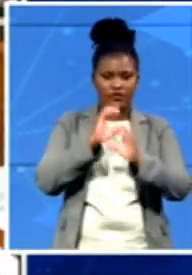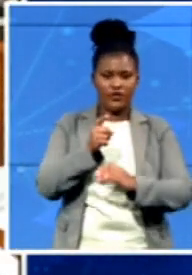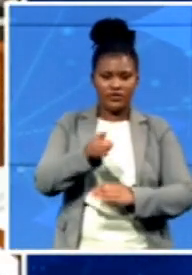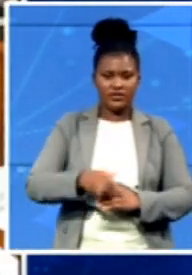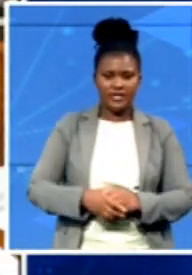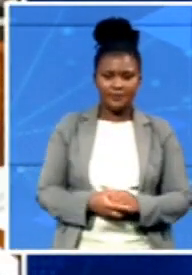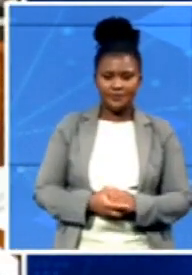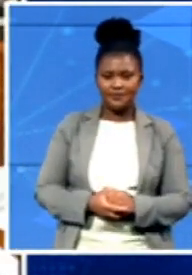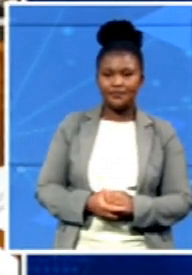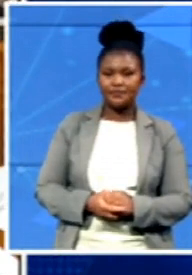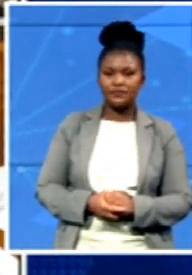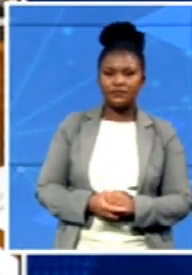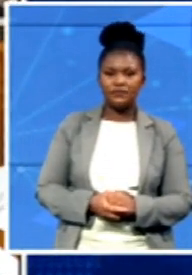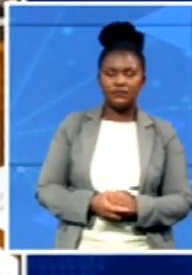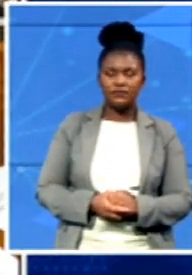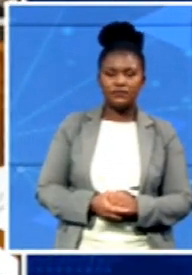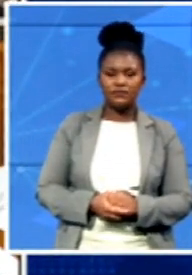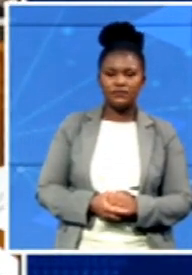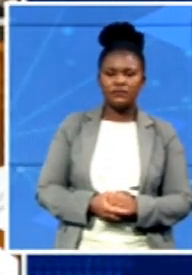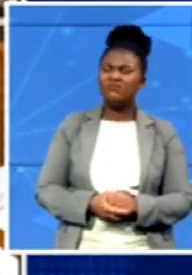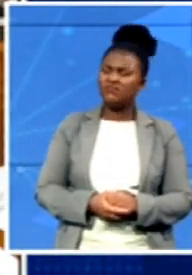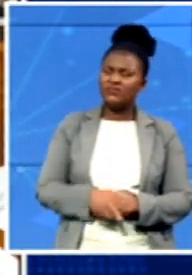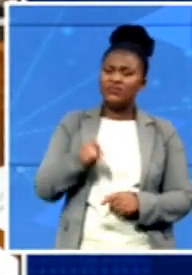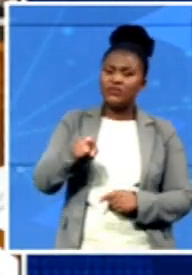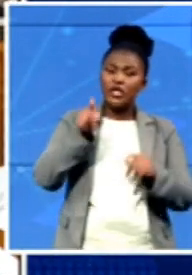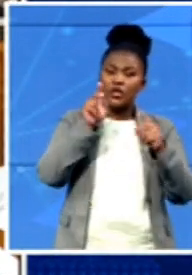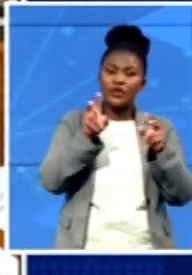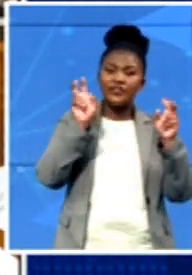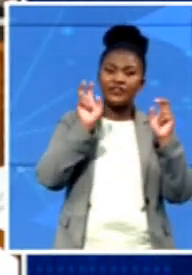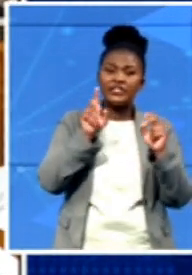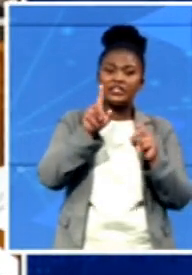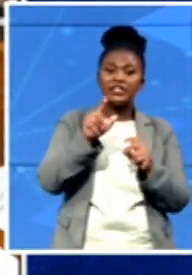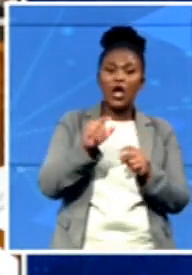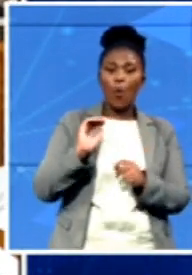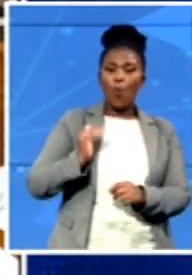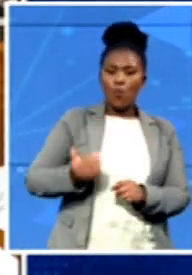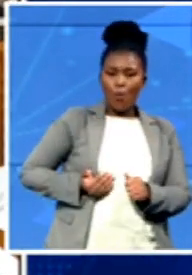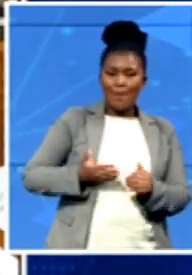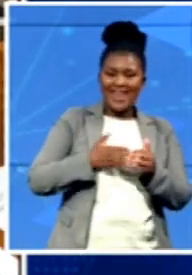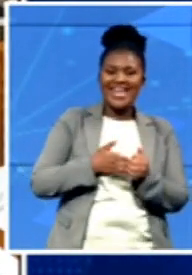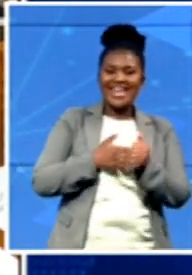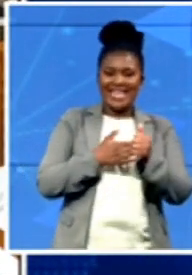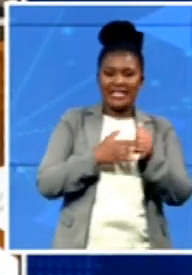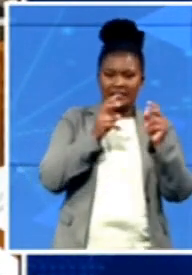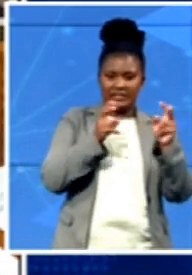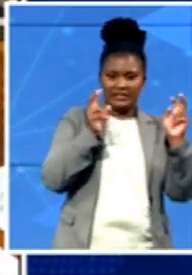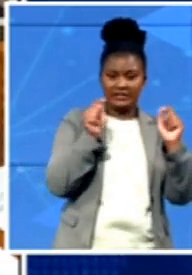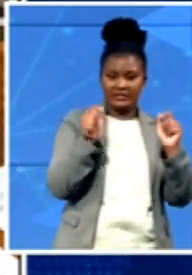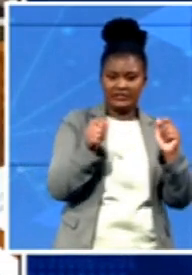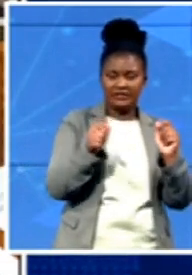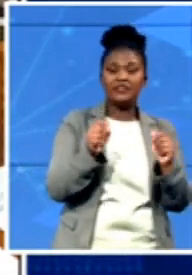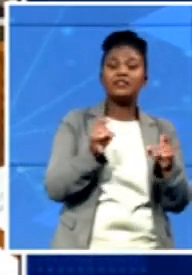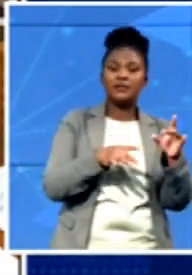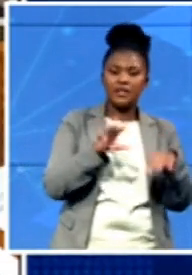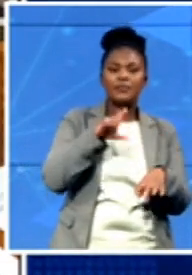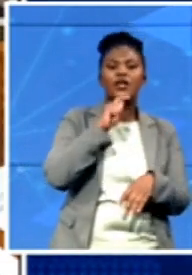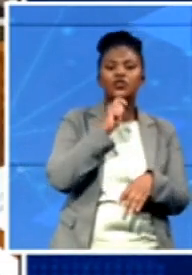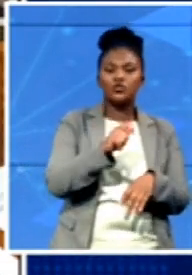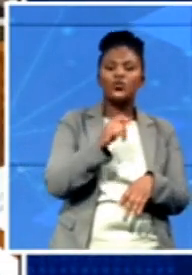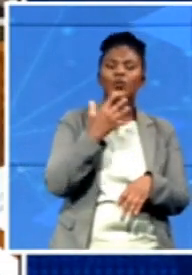university is that it's a woman-led institution, and sometimes there has been strife. How